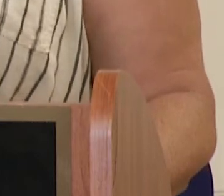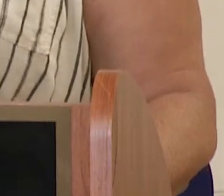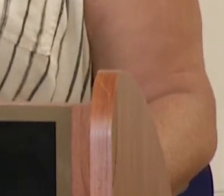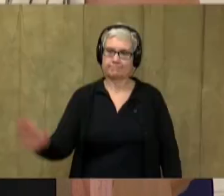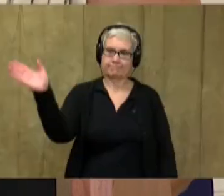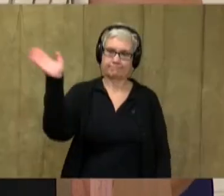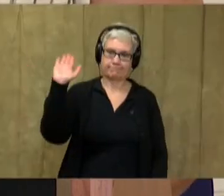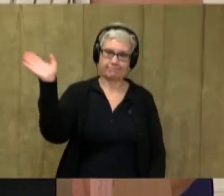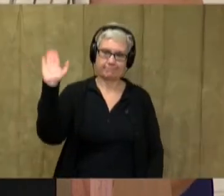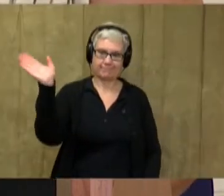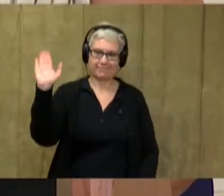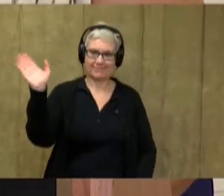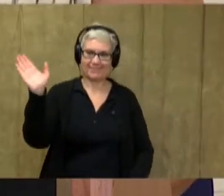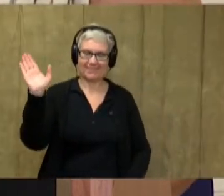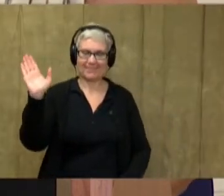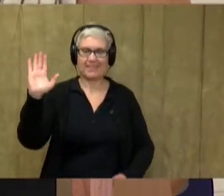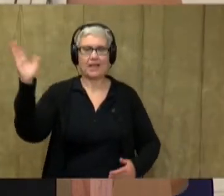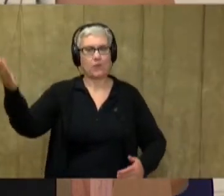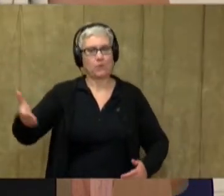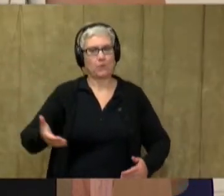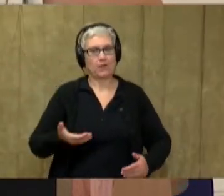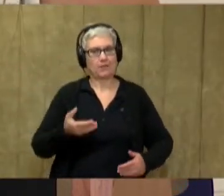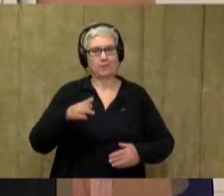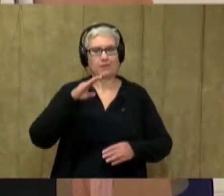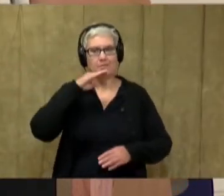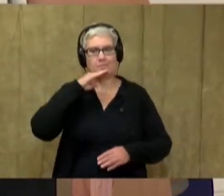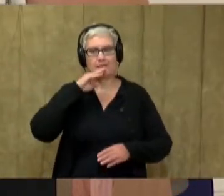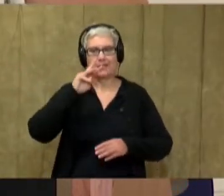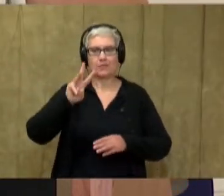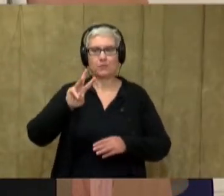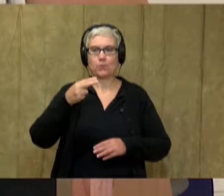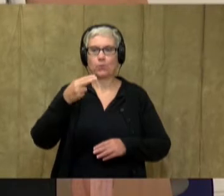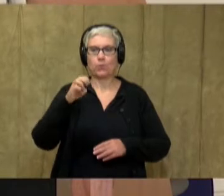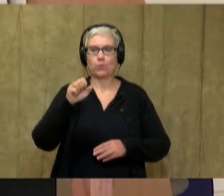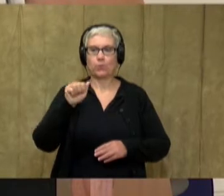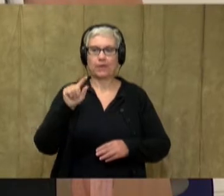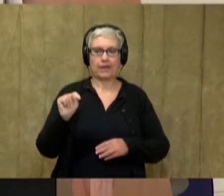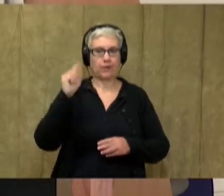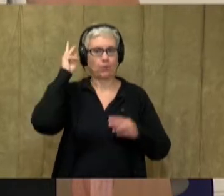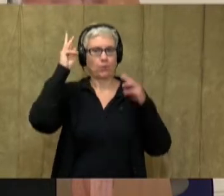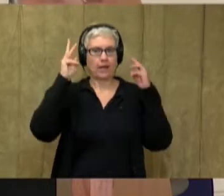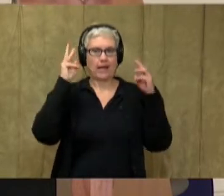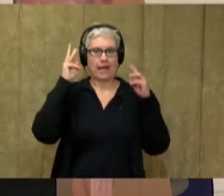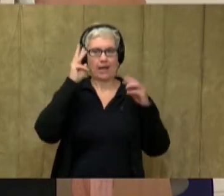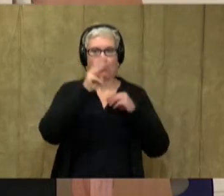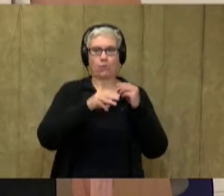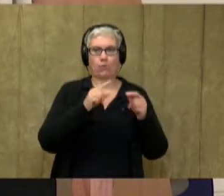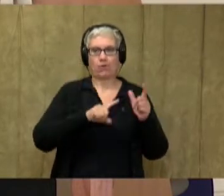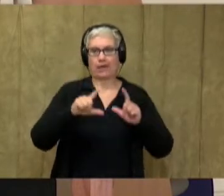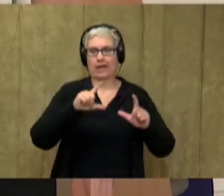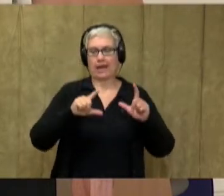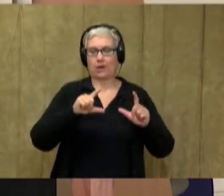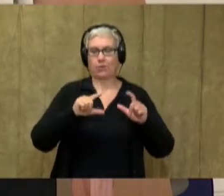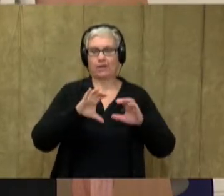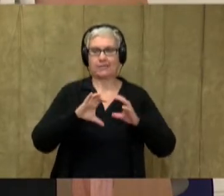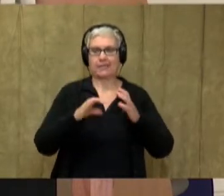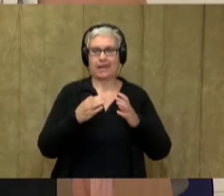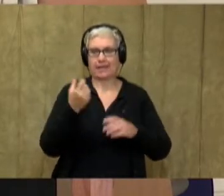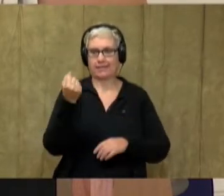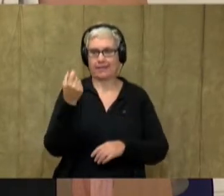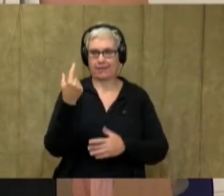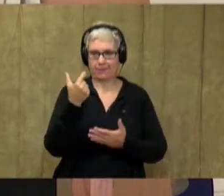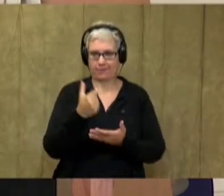Hi guys, and welcome to Mrs. Wheat's Wild World of English 11 Week 6. We made it. We made it to the